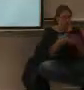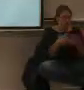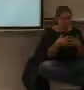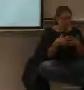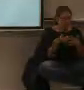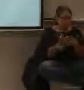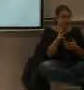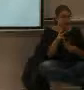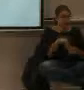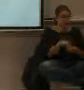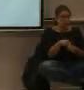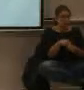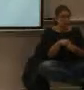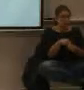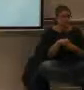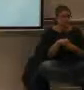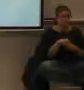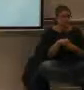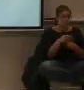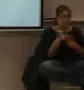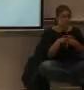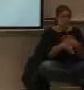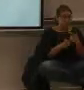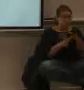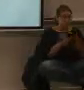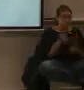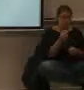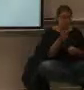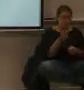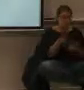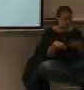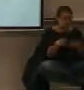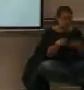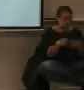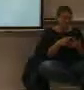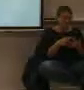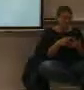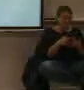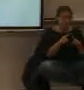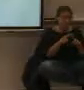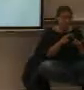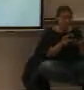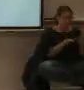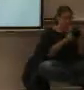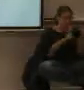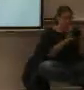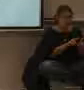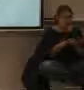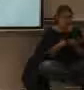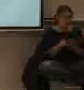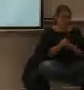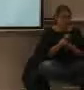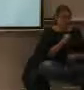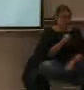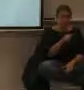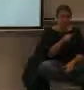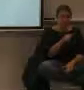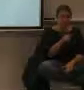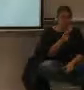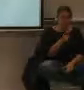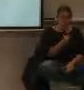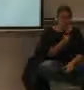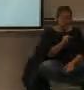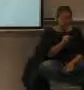these include birth control pills, the different chemicals that are also estrogen